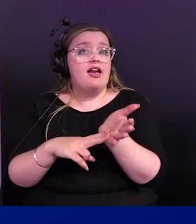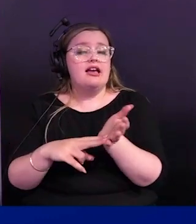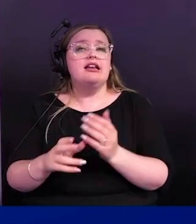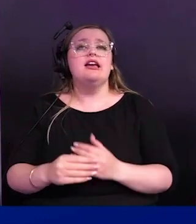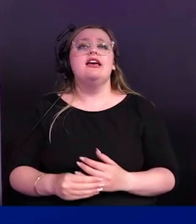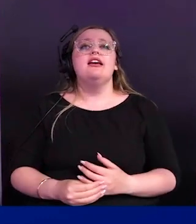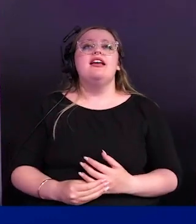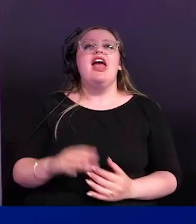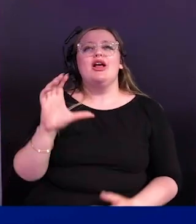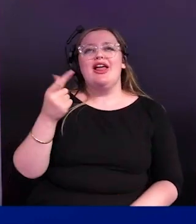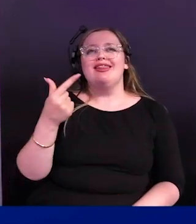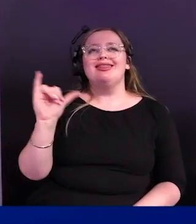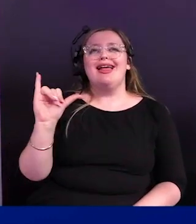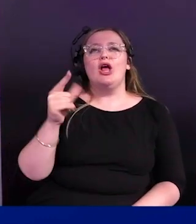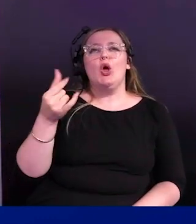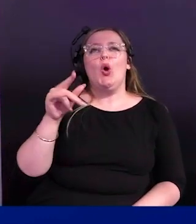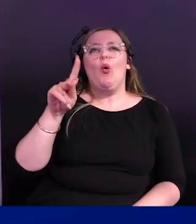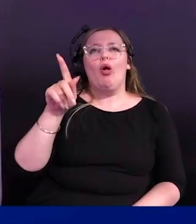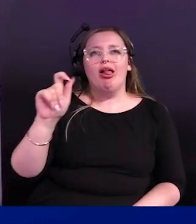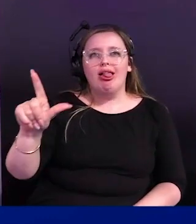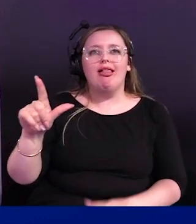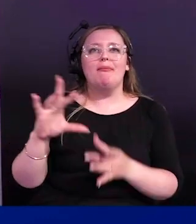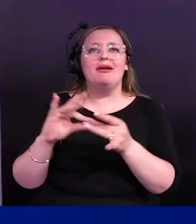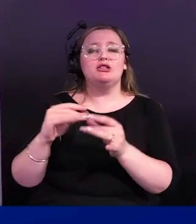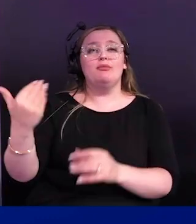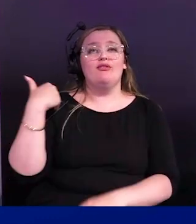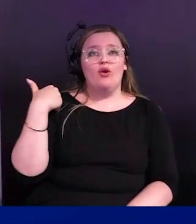about before, listening to our customers, this